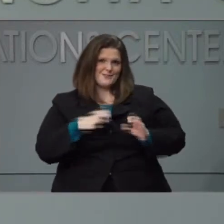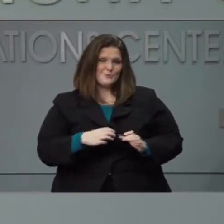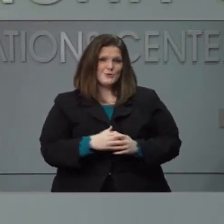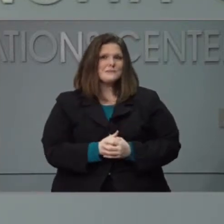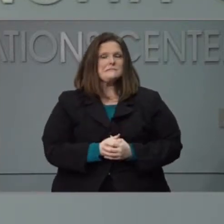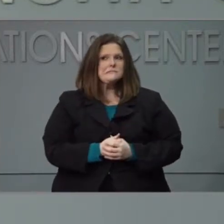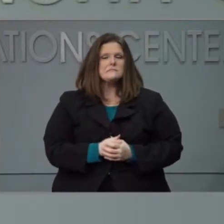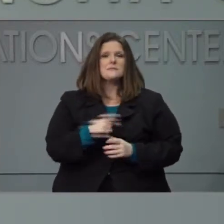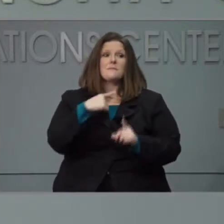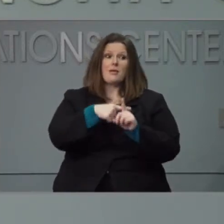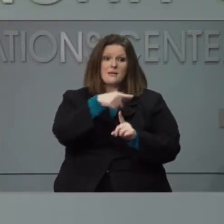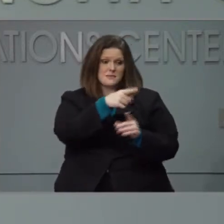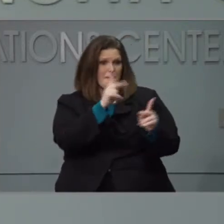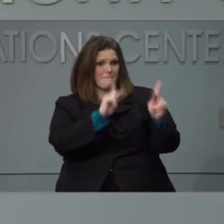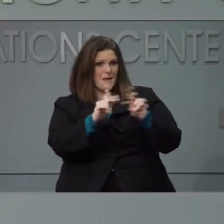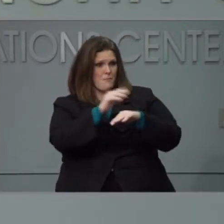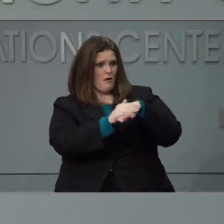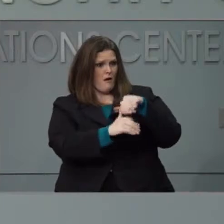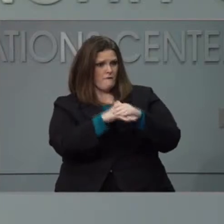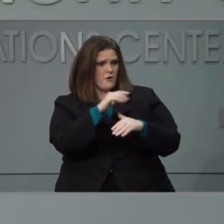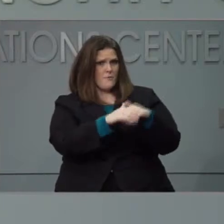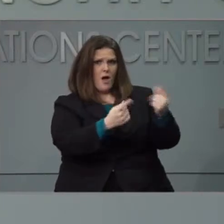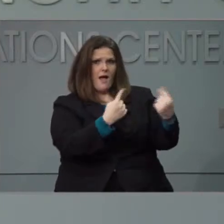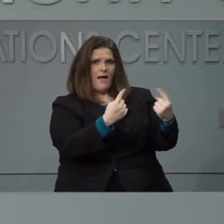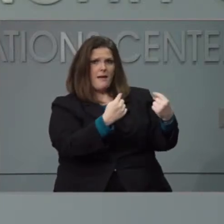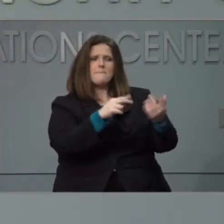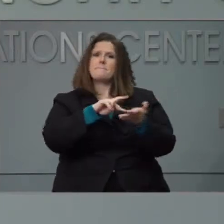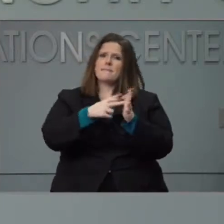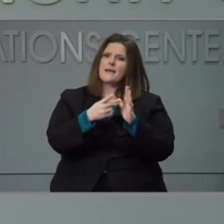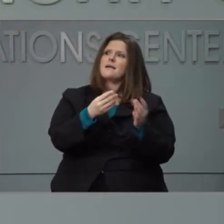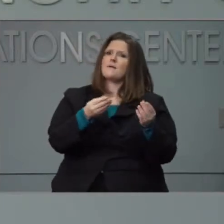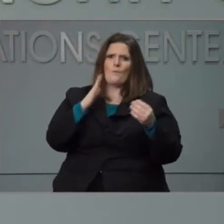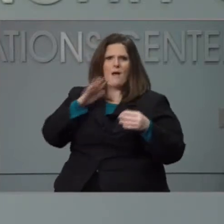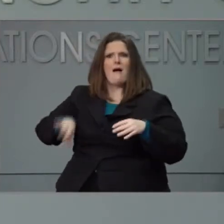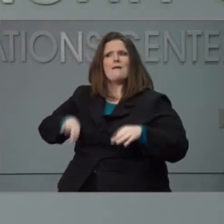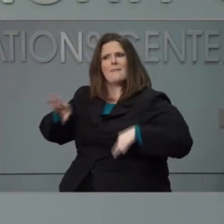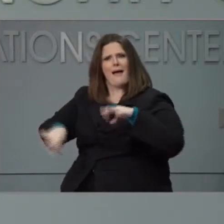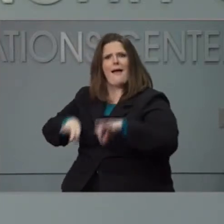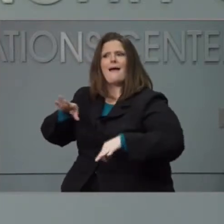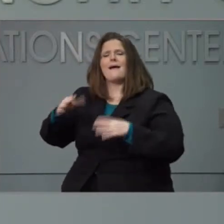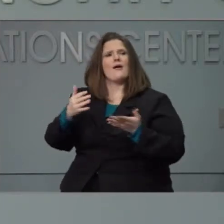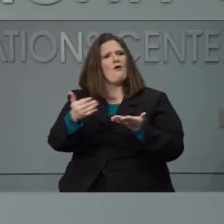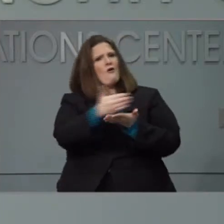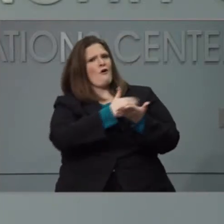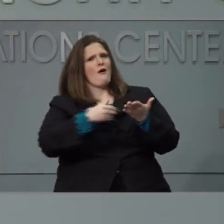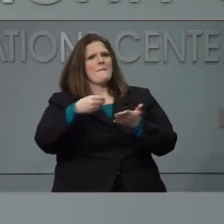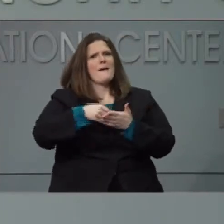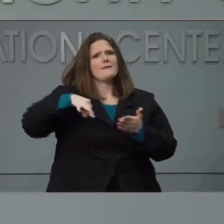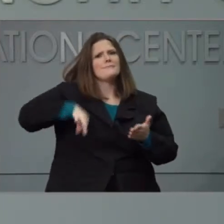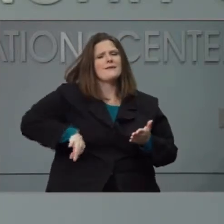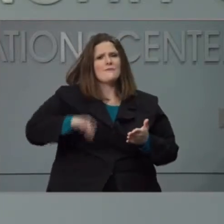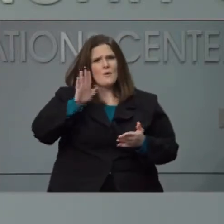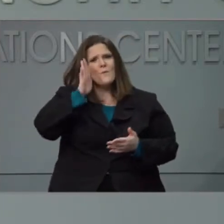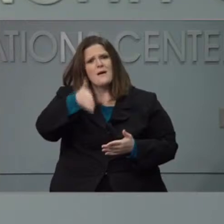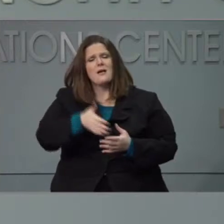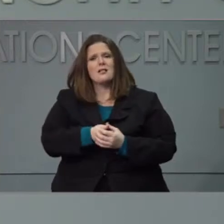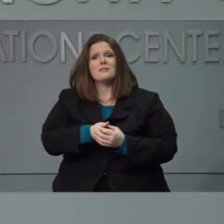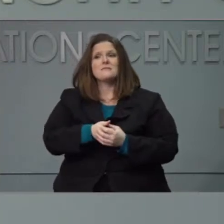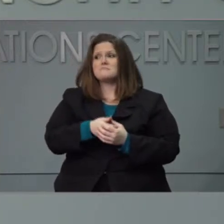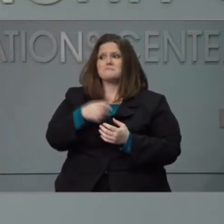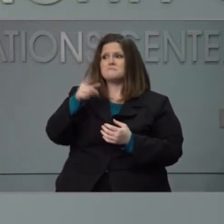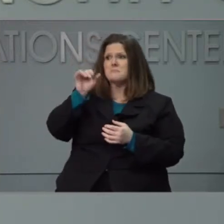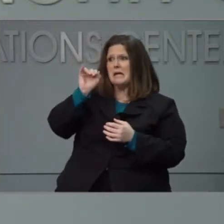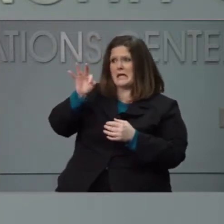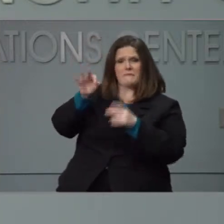the bottom line, because the vast majority of people who go into retail establishments want it to be